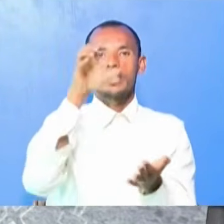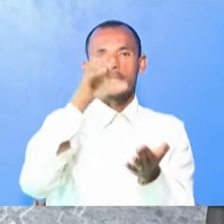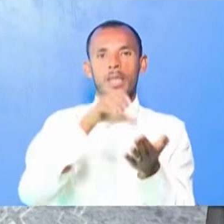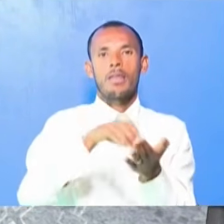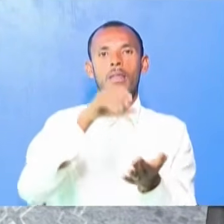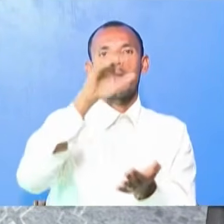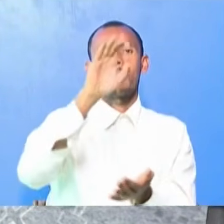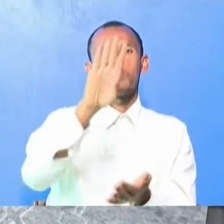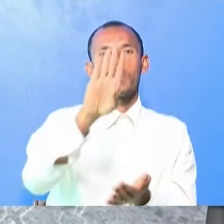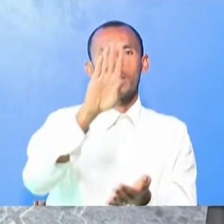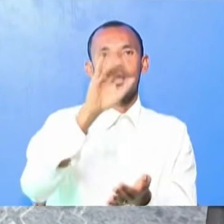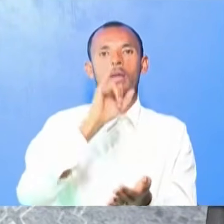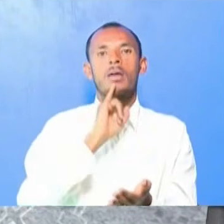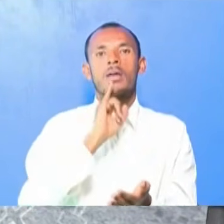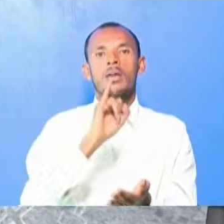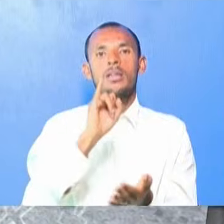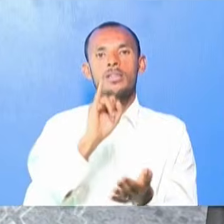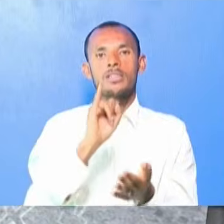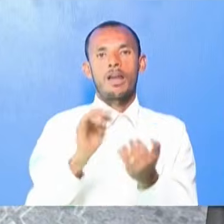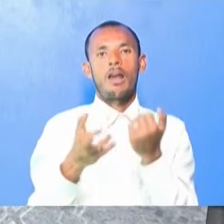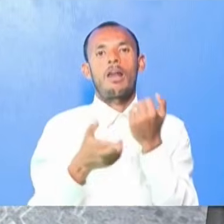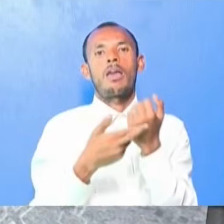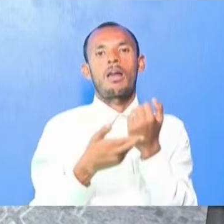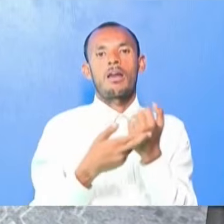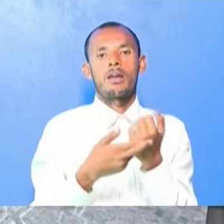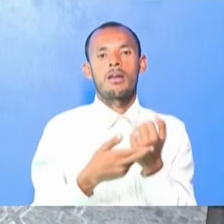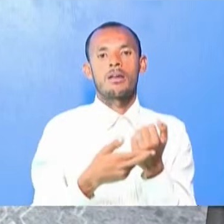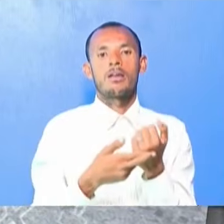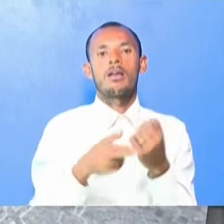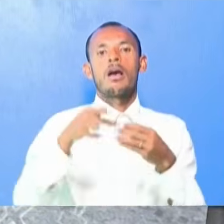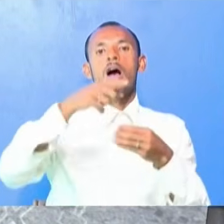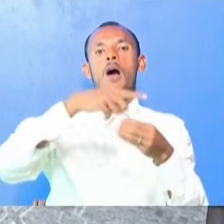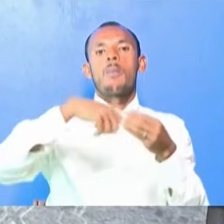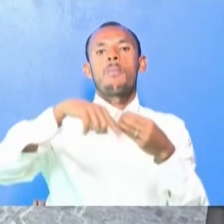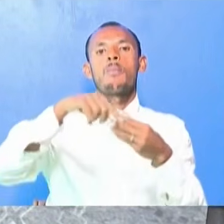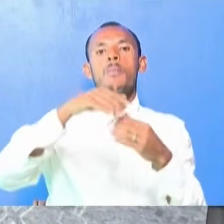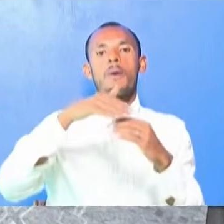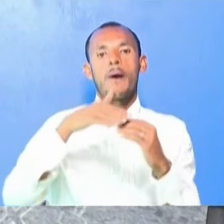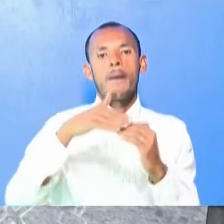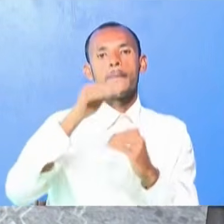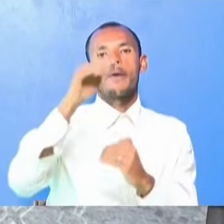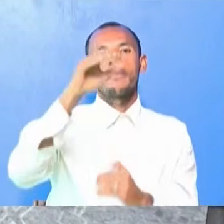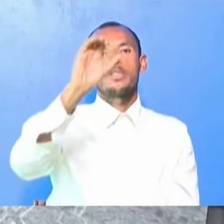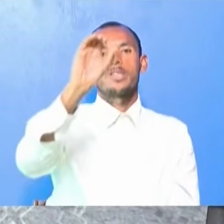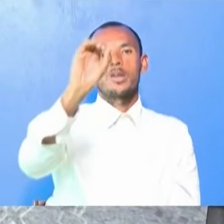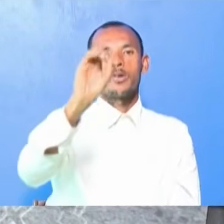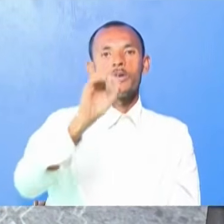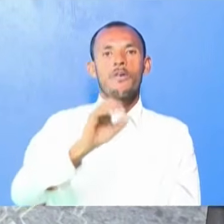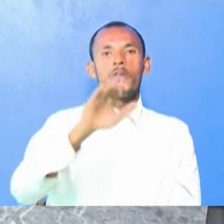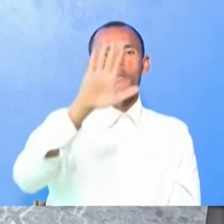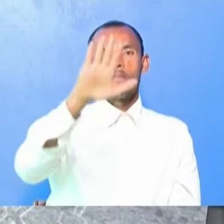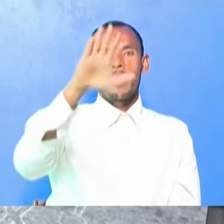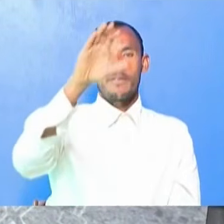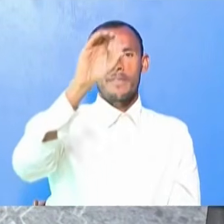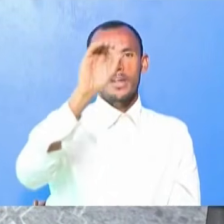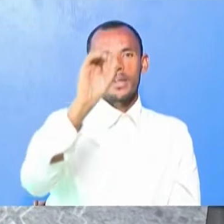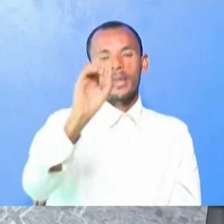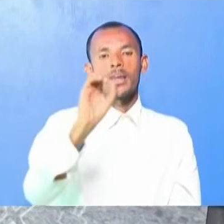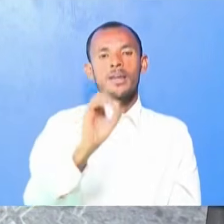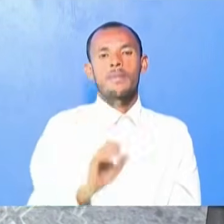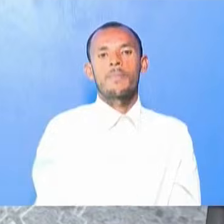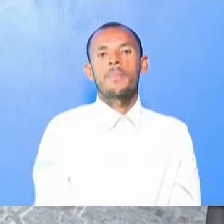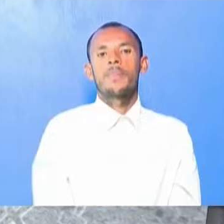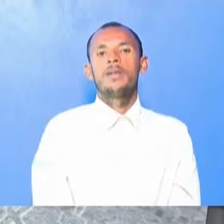CTB is recorded above 0, 5 degrees above 0.